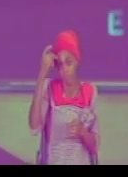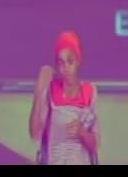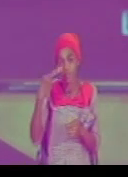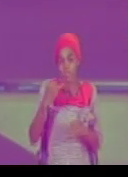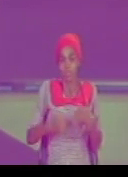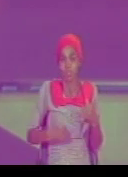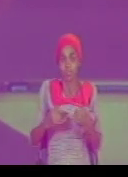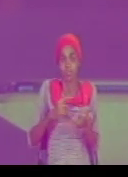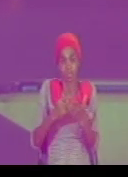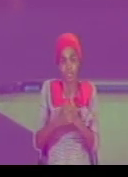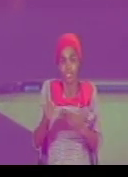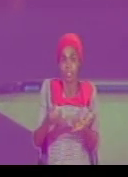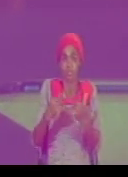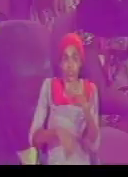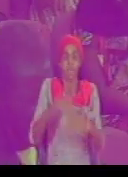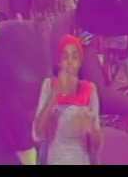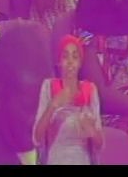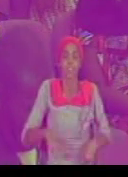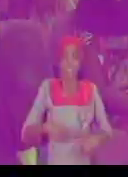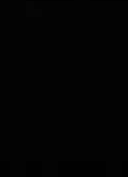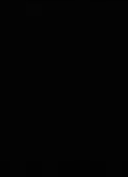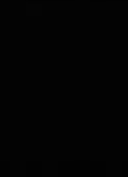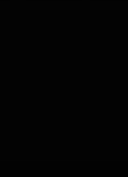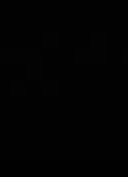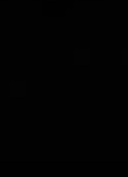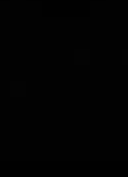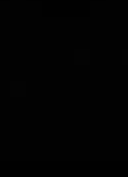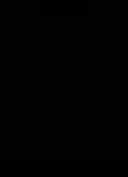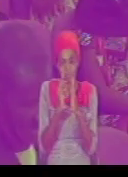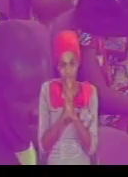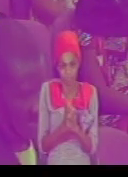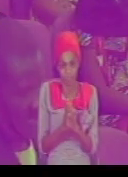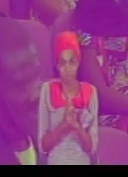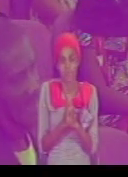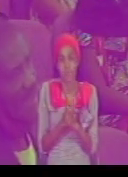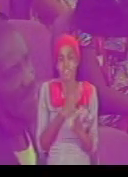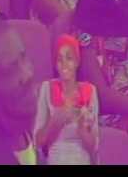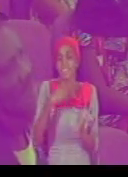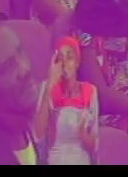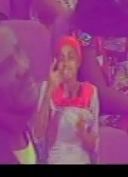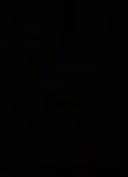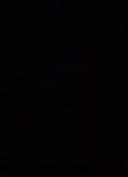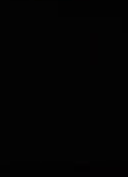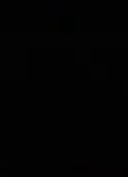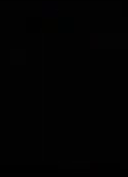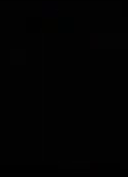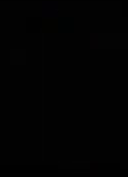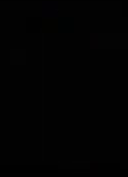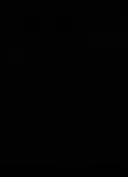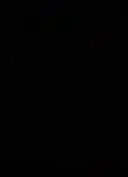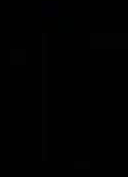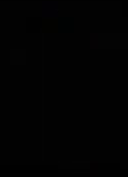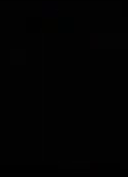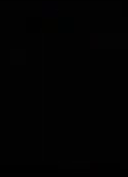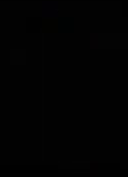of your life in Jesus' name. It says, but ye a chosen